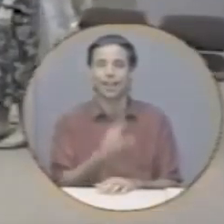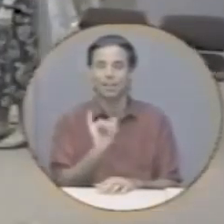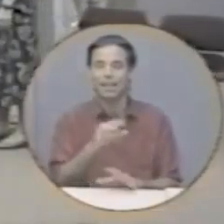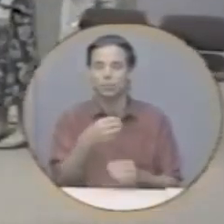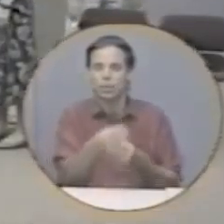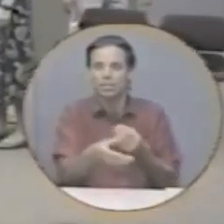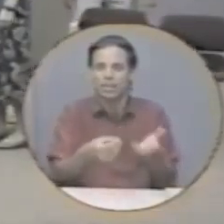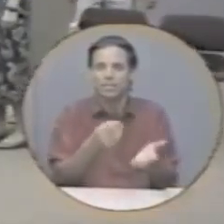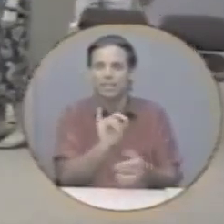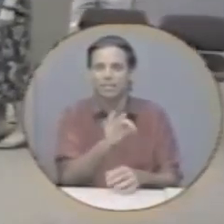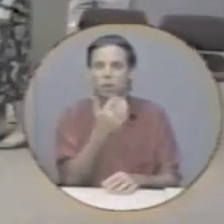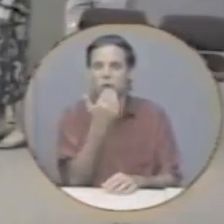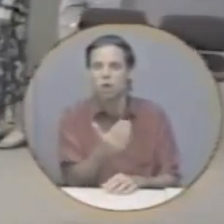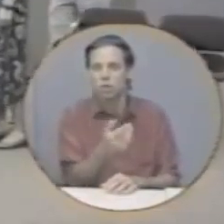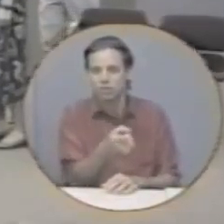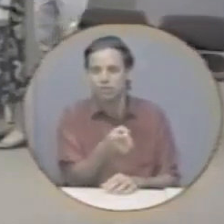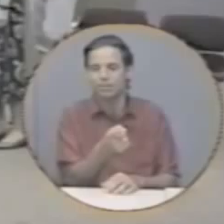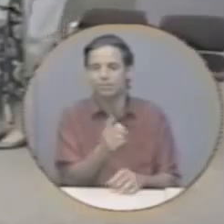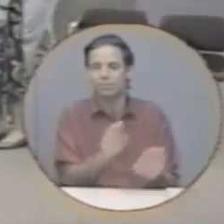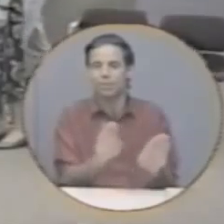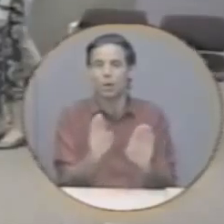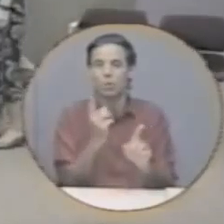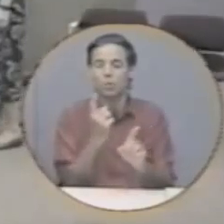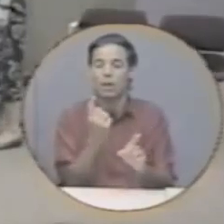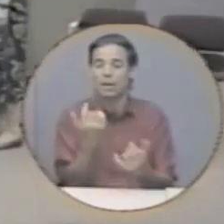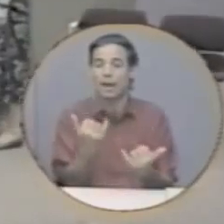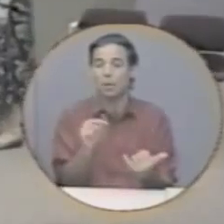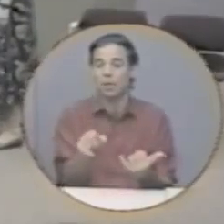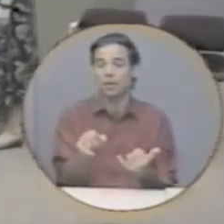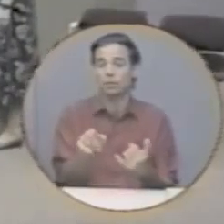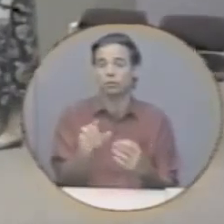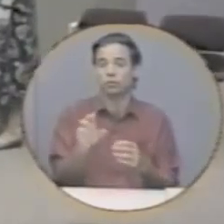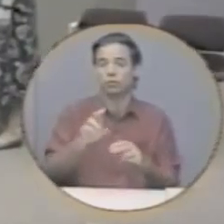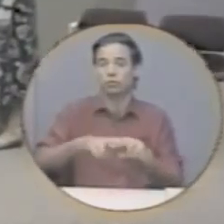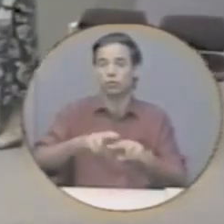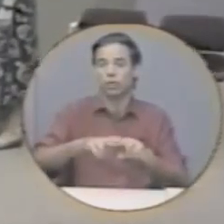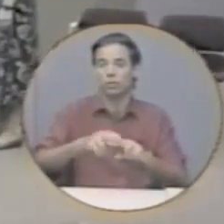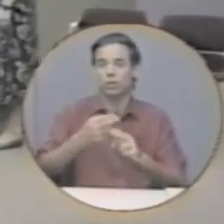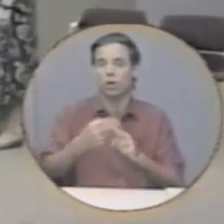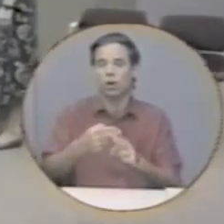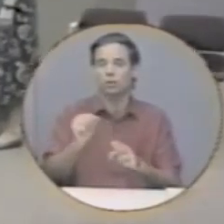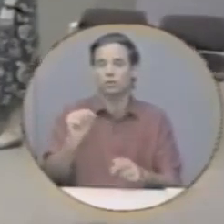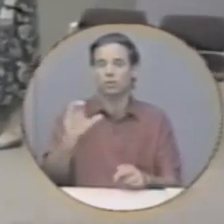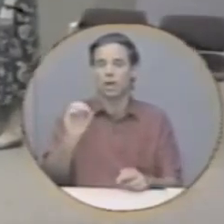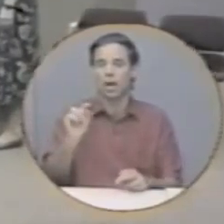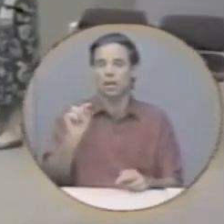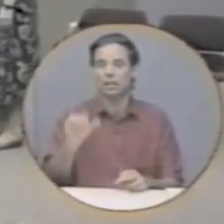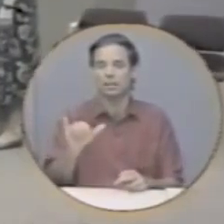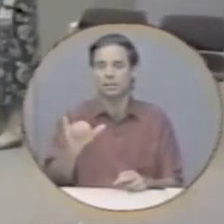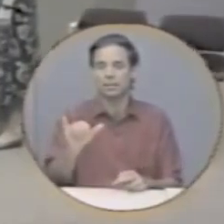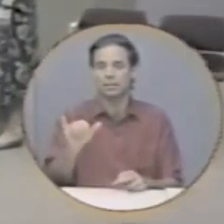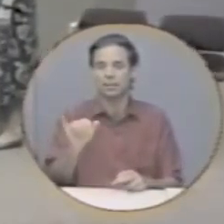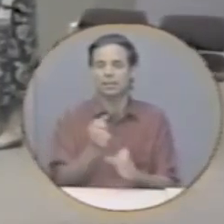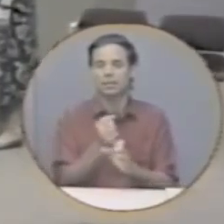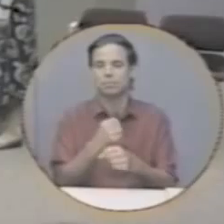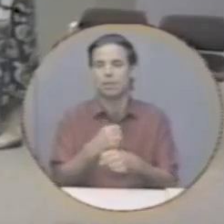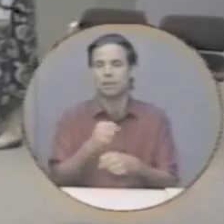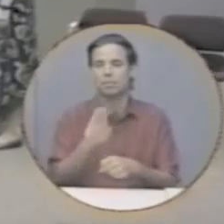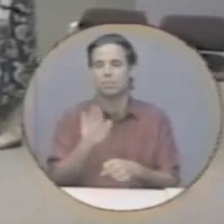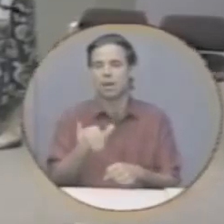good. Ah. Now the chair, this chair is called Scotty. It's made by